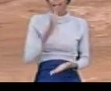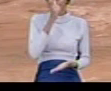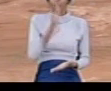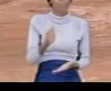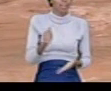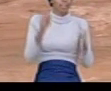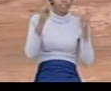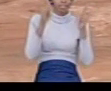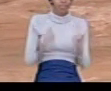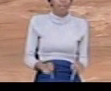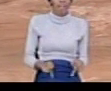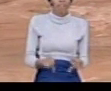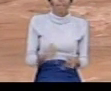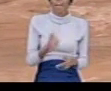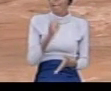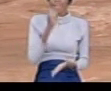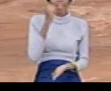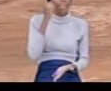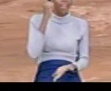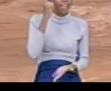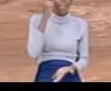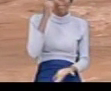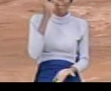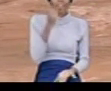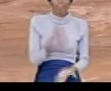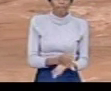I am thou whosoever,